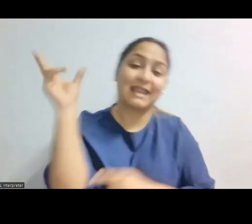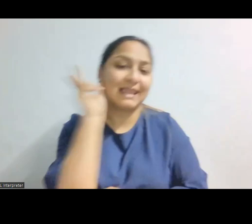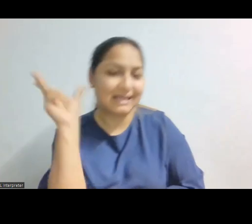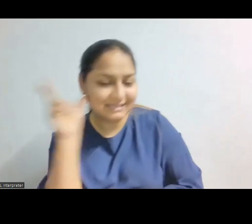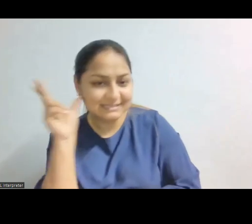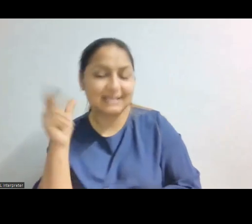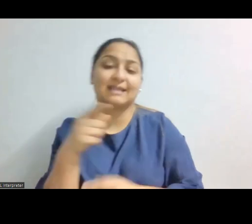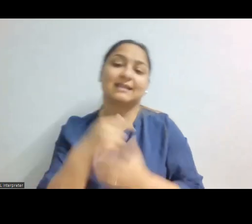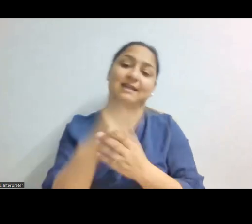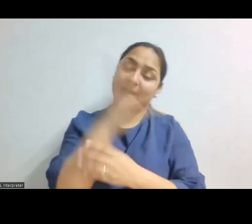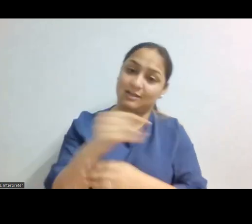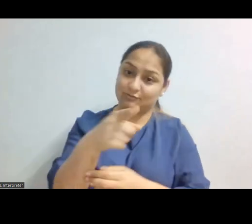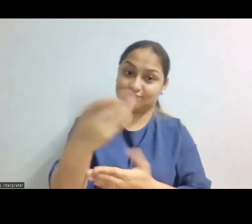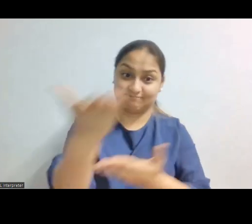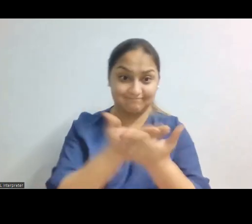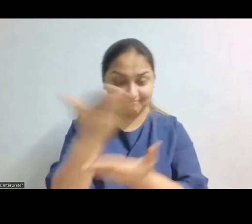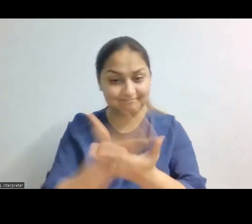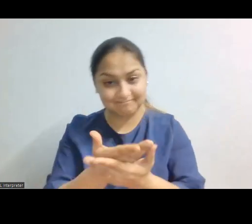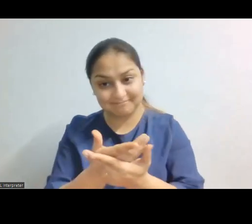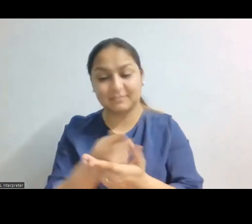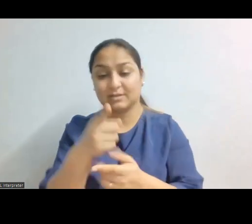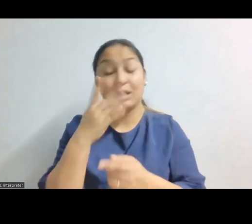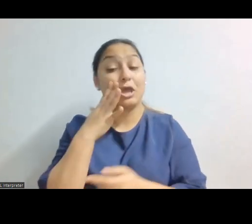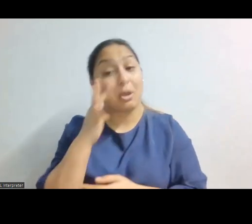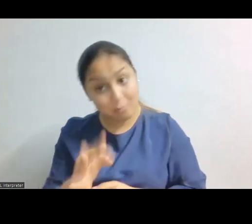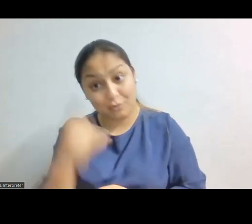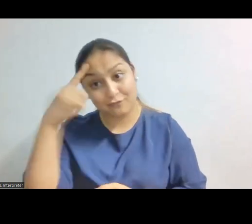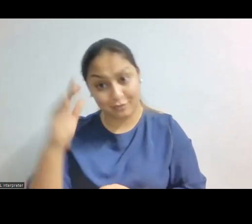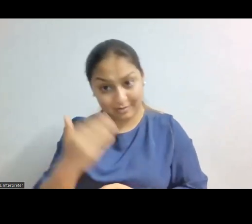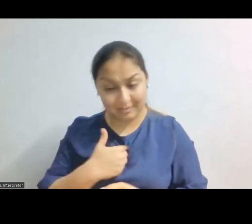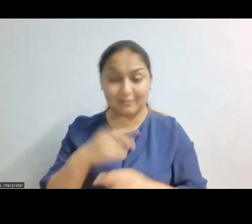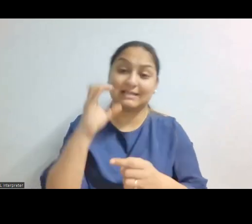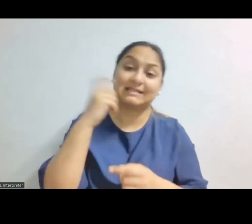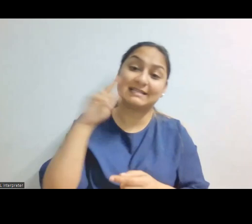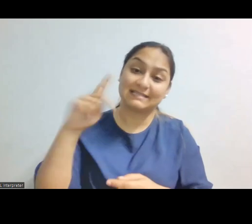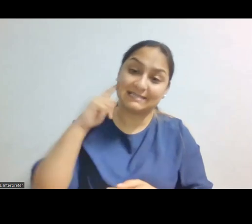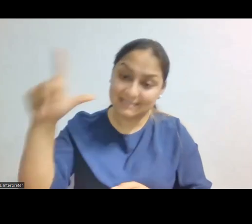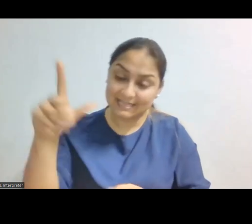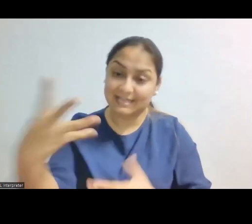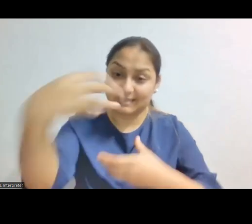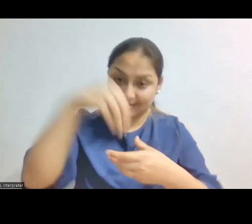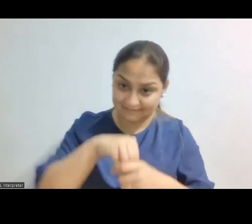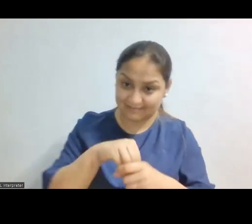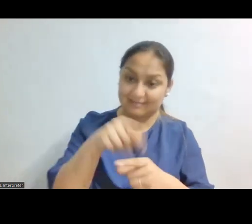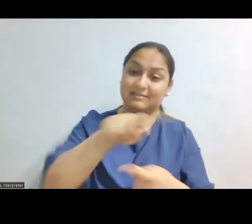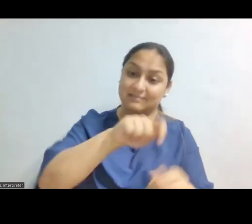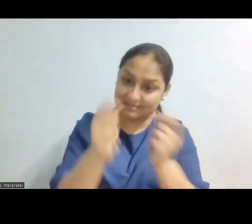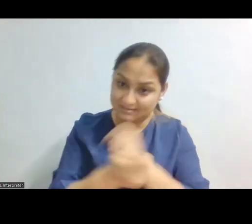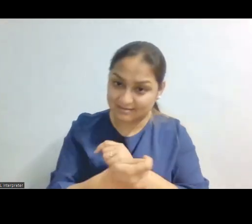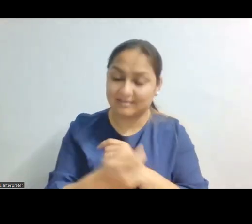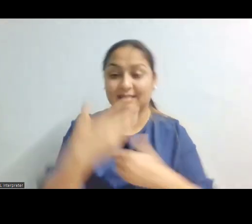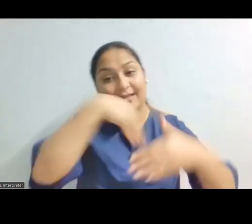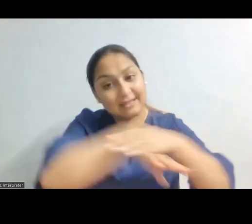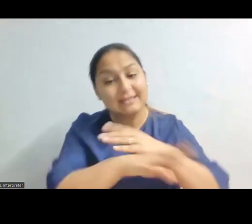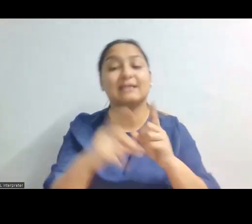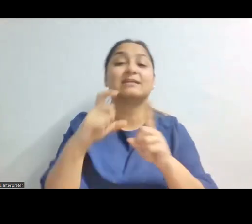hope you participate, because it's important for us that civil society voices are included and amplified within the Gender